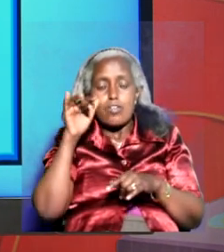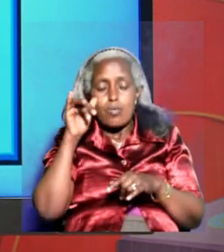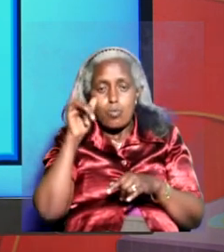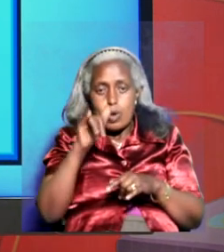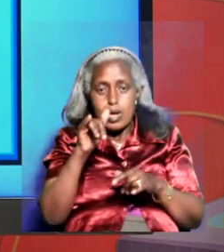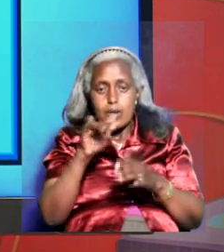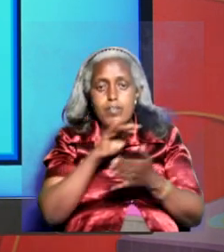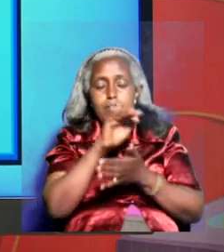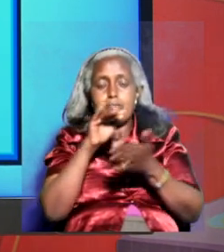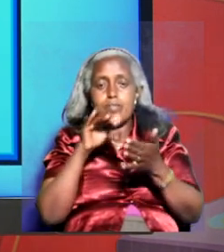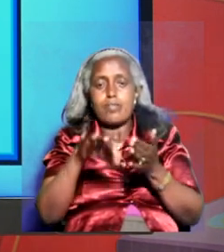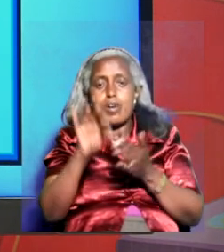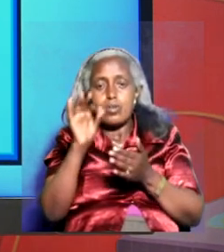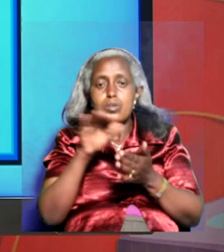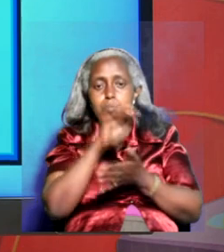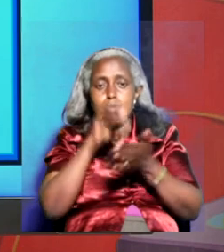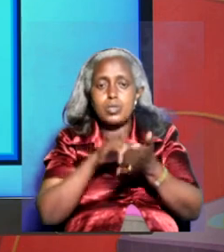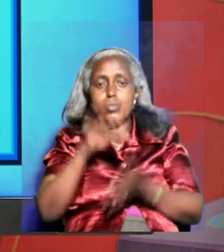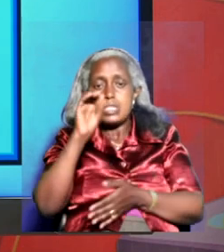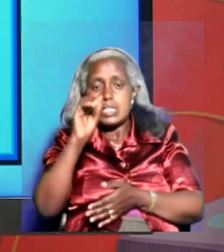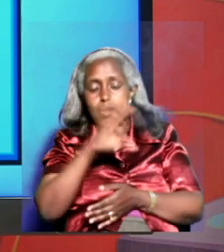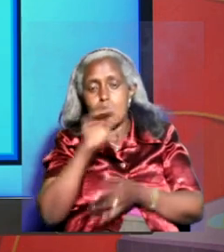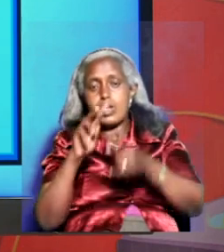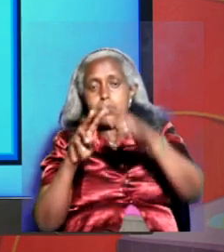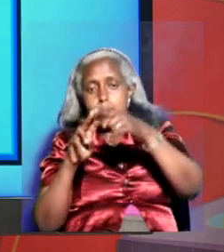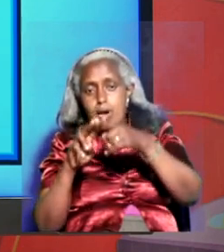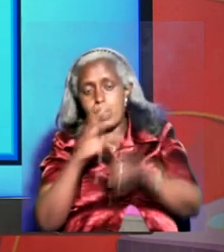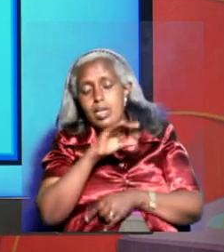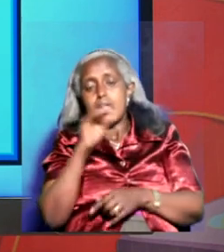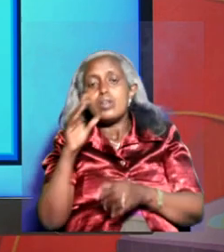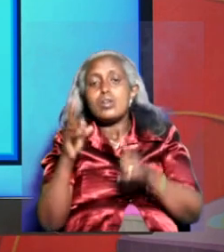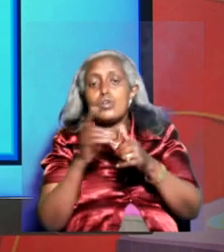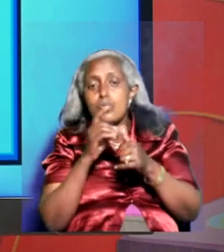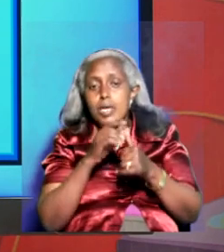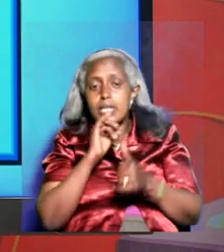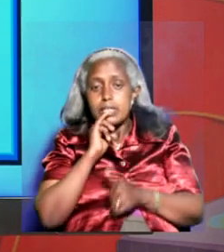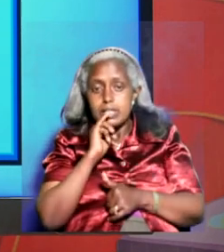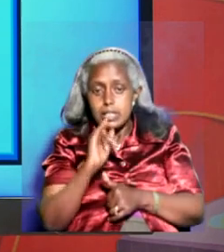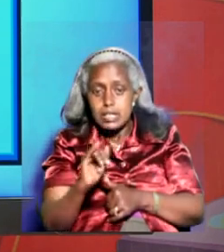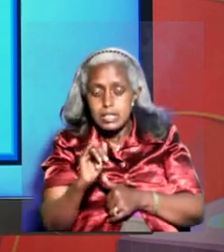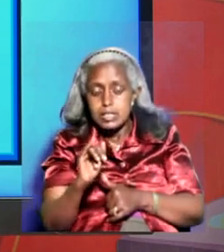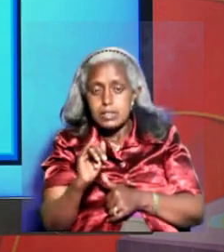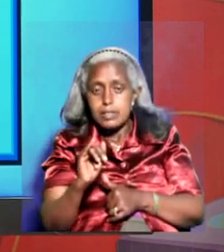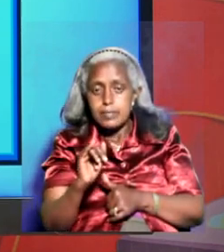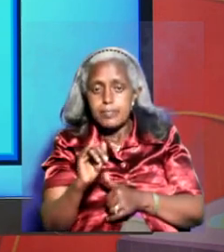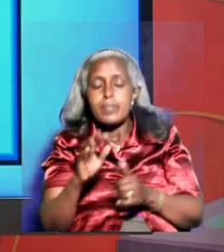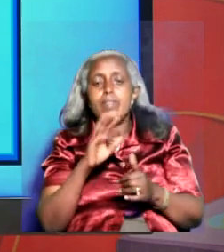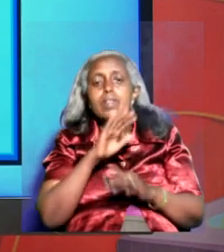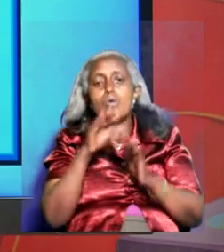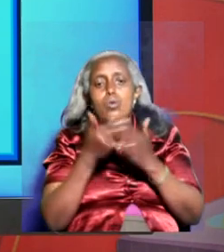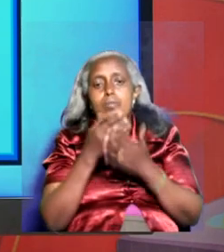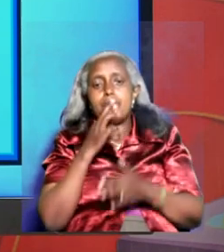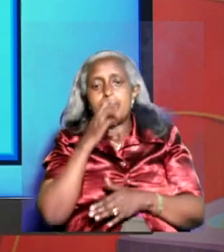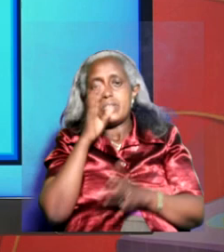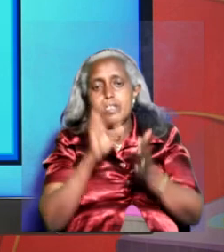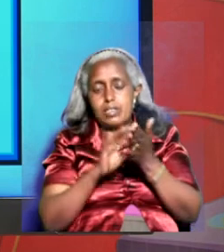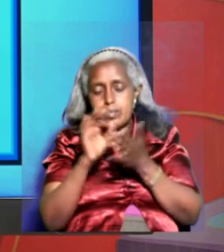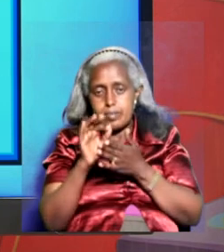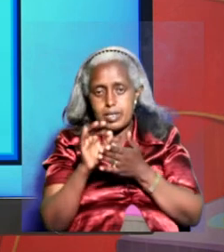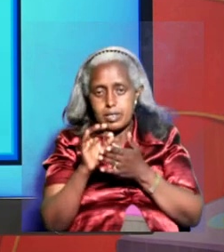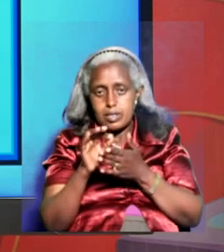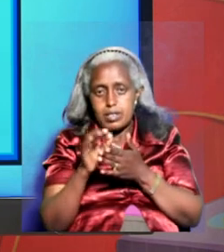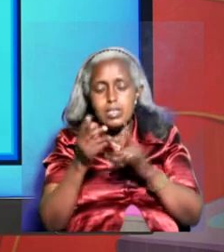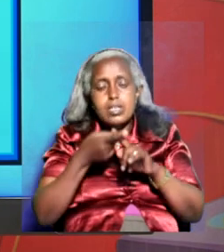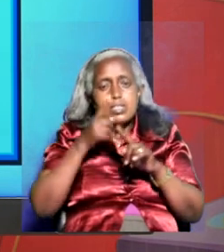found between 0 and pi, and its domain is real number.